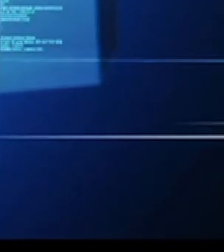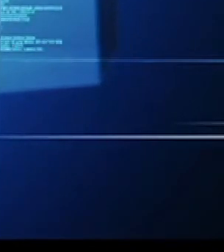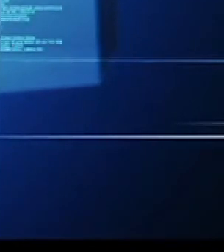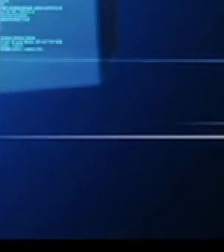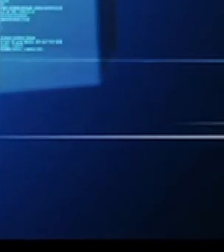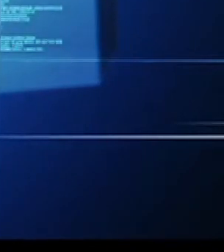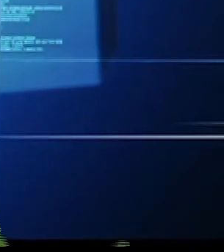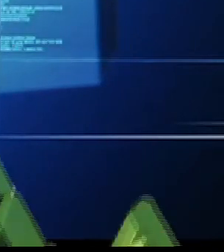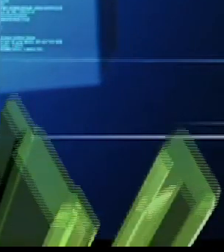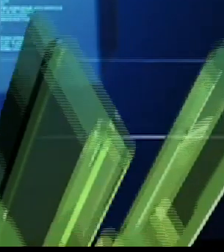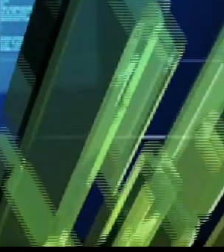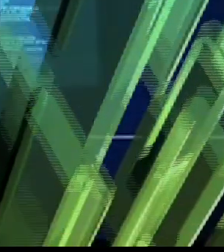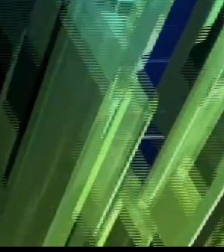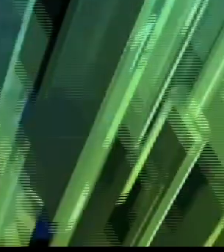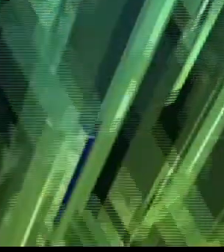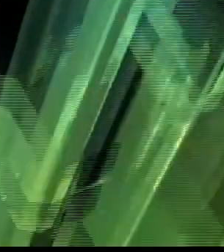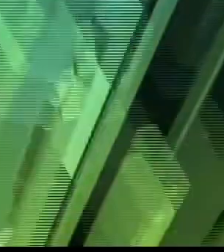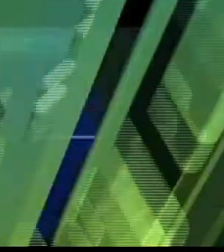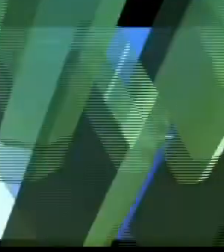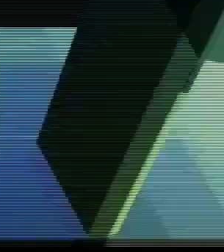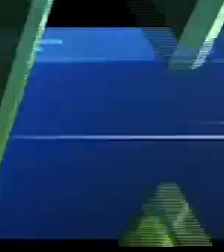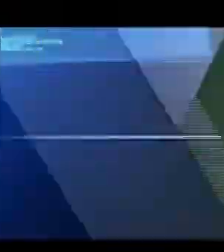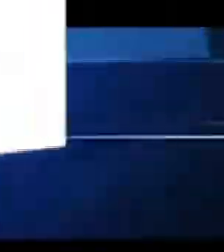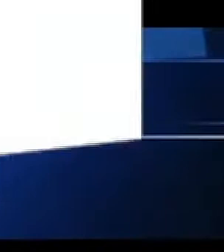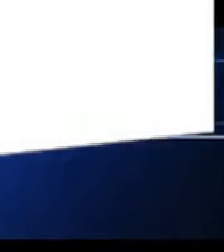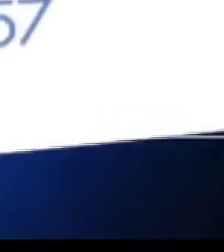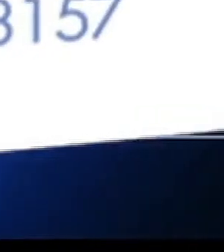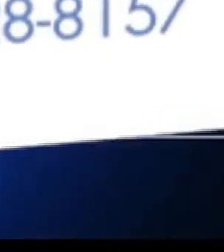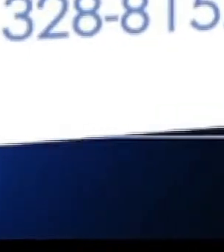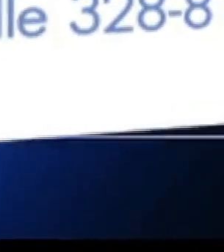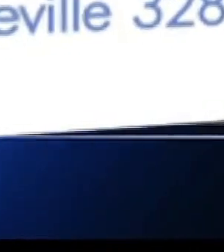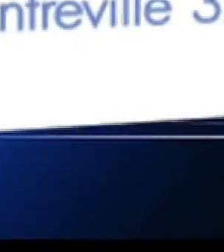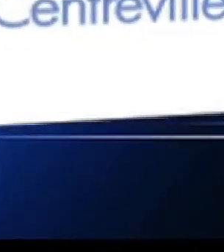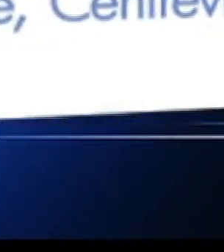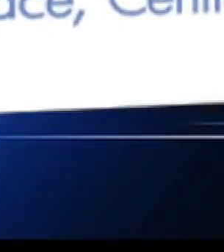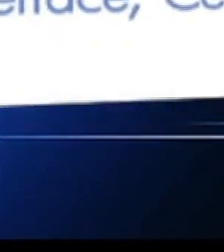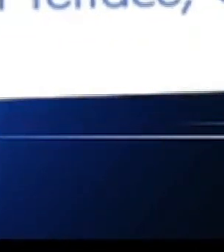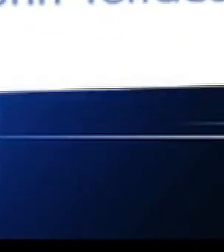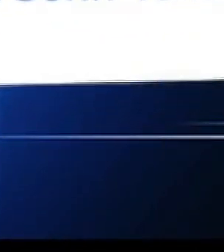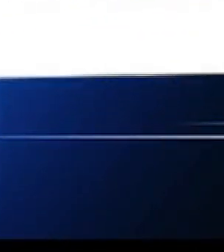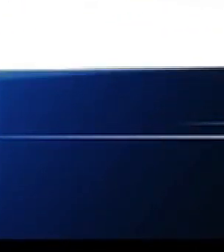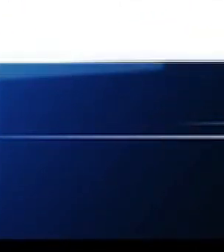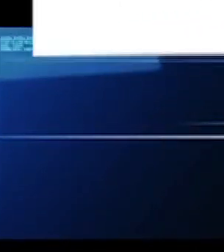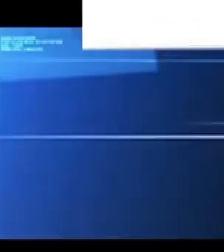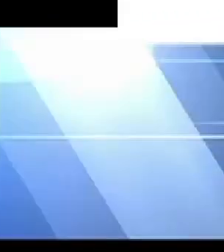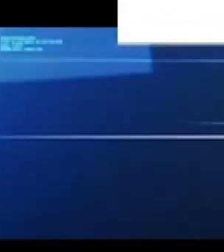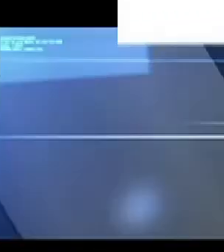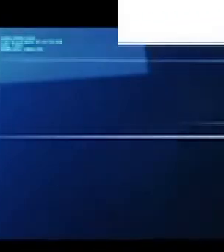This is ZNS Total Sports, brought to you by Fourth Terrace Diagnostic Center.